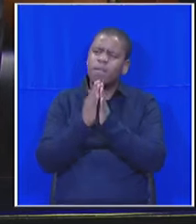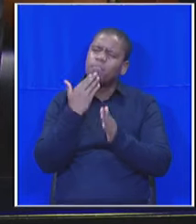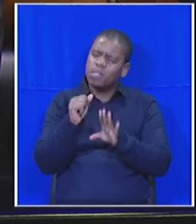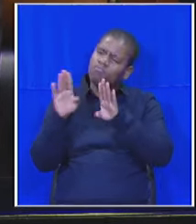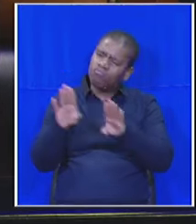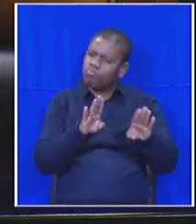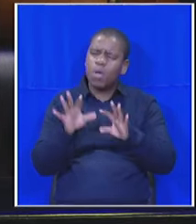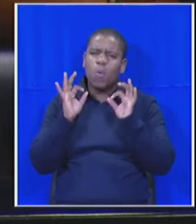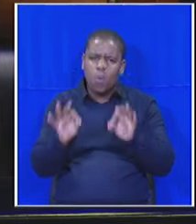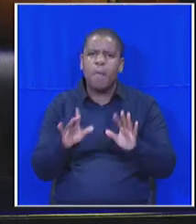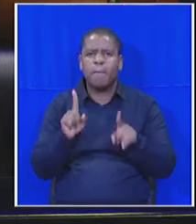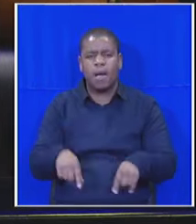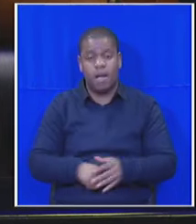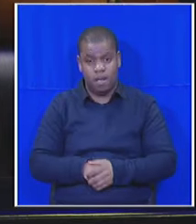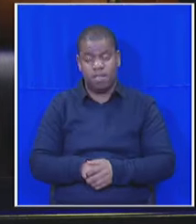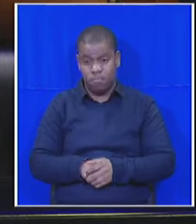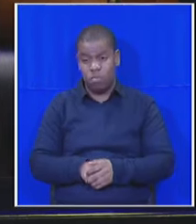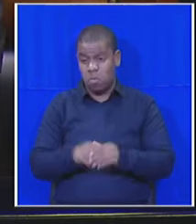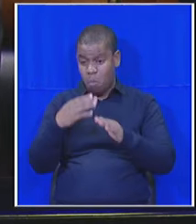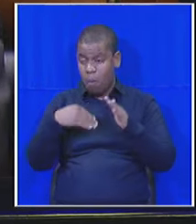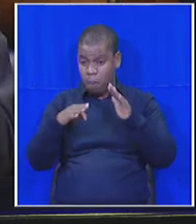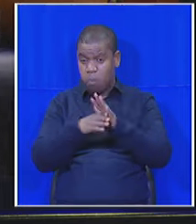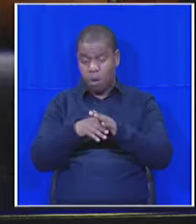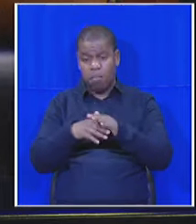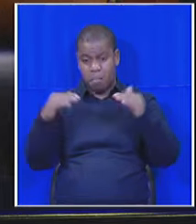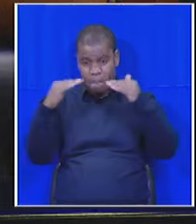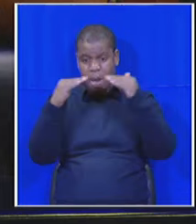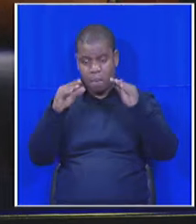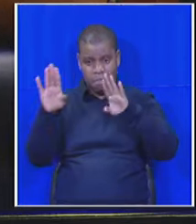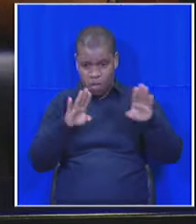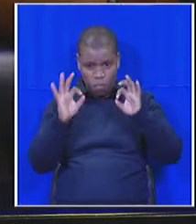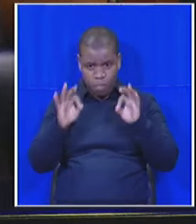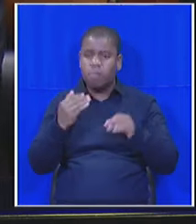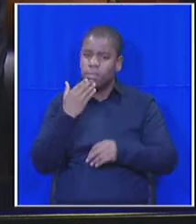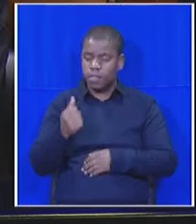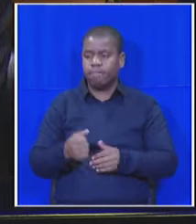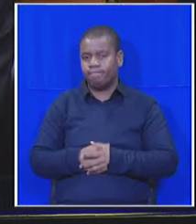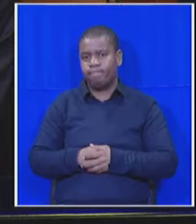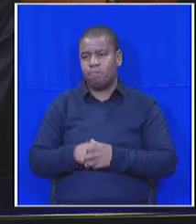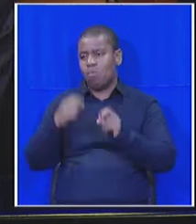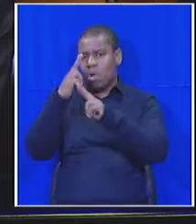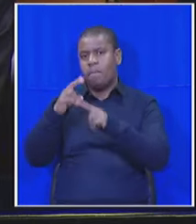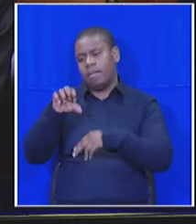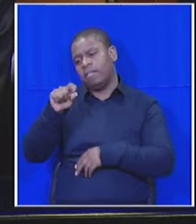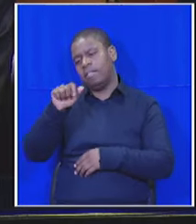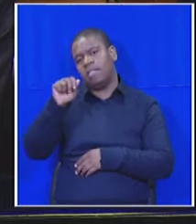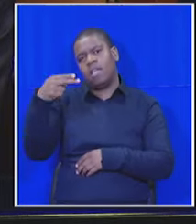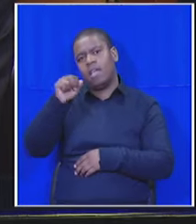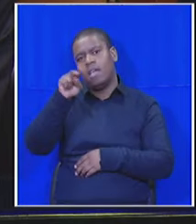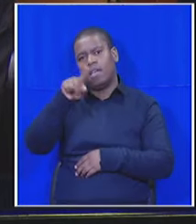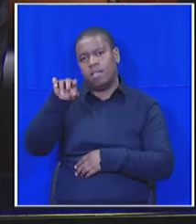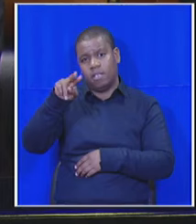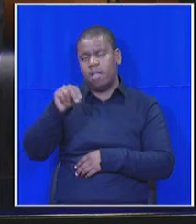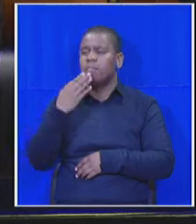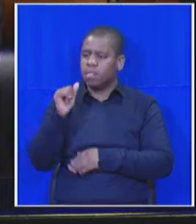so. Let's maintain the decorum of the House, and we will come back, Honourable Steenhuisen, once we have done that.